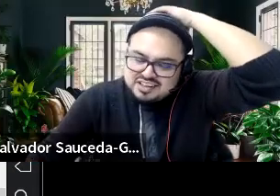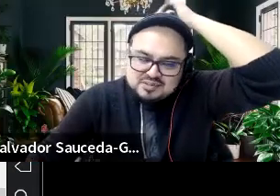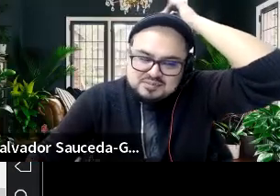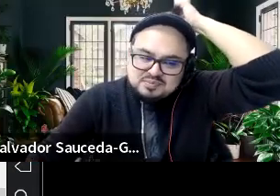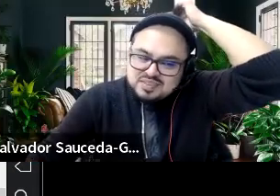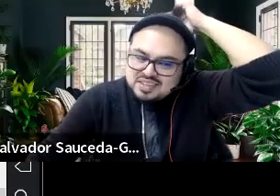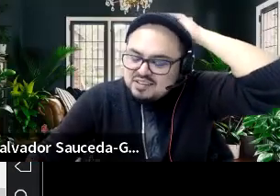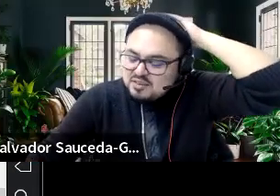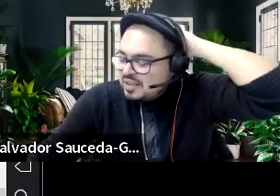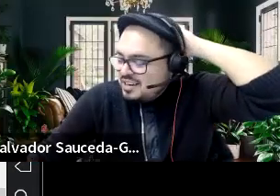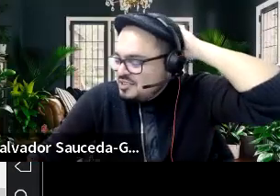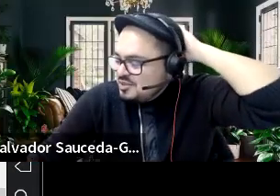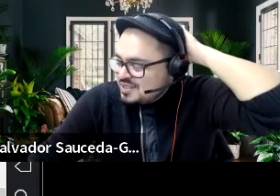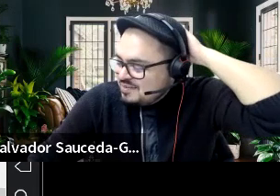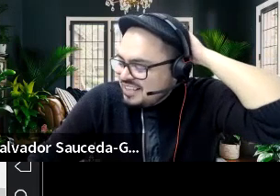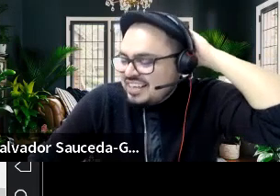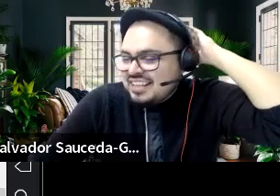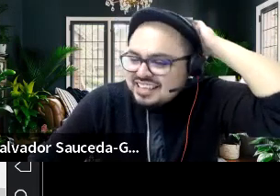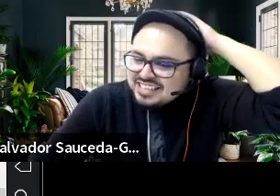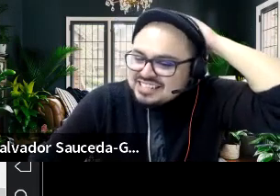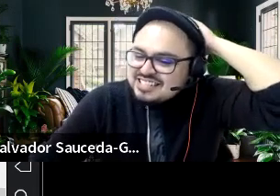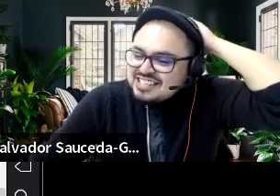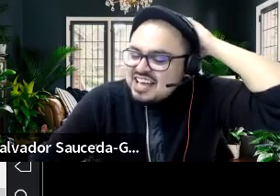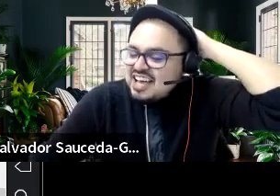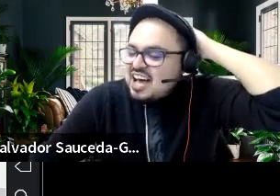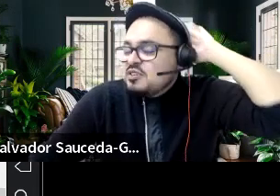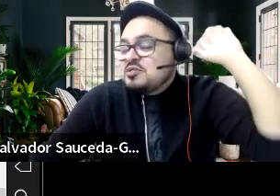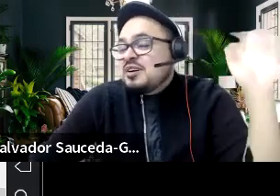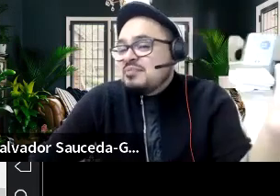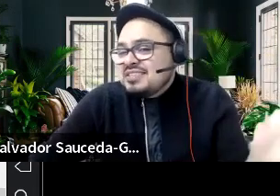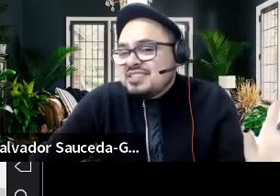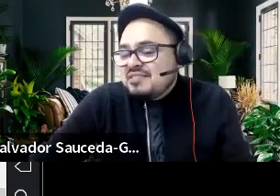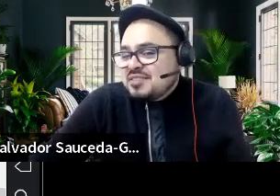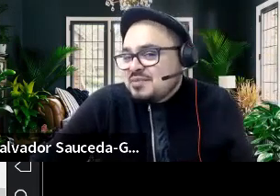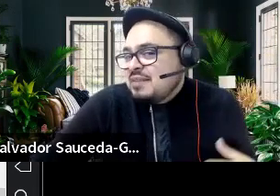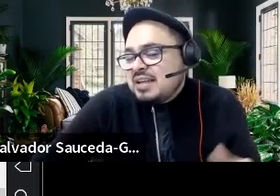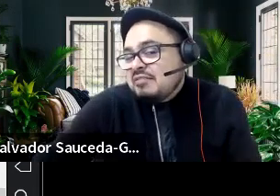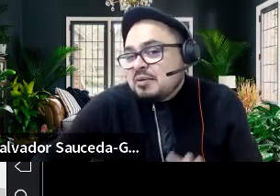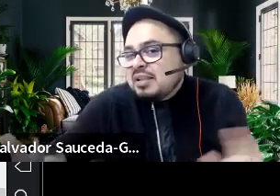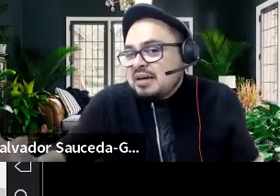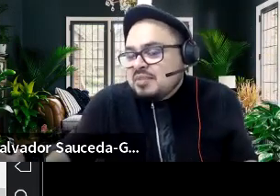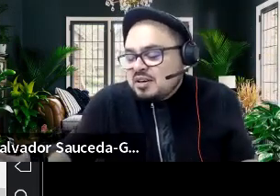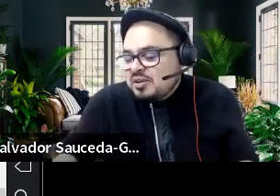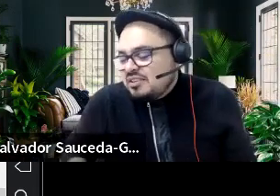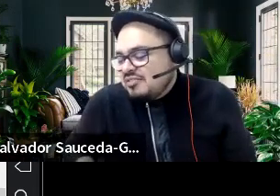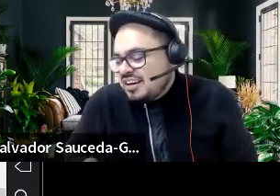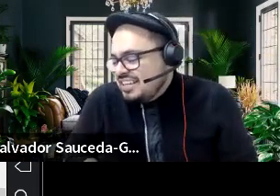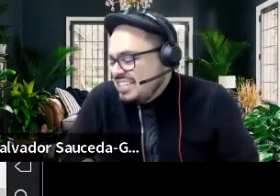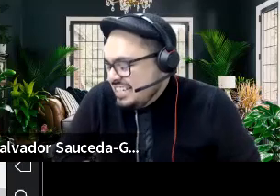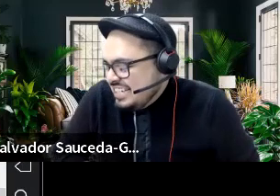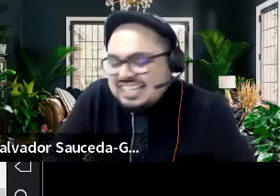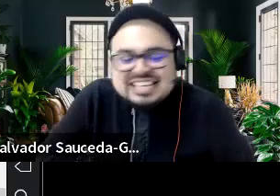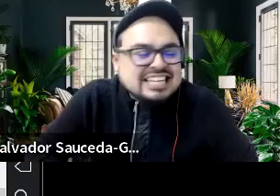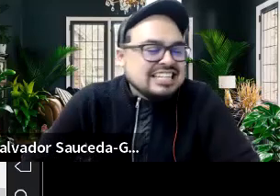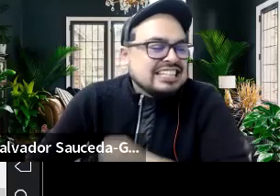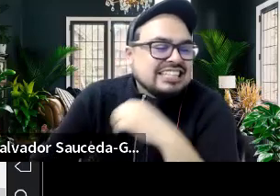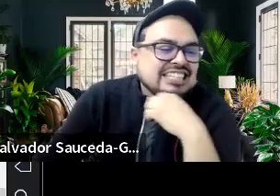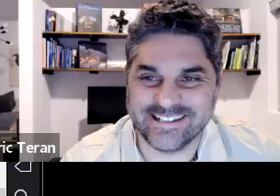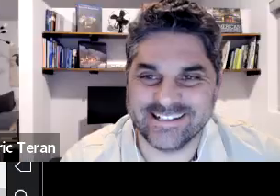Okay. So unless there's any other questions, I want to be respectful of everyone's time here. Does anyone have any further questions for